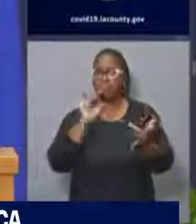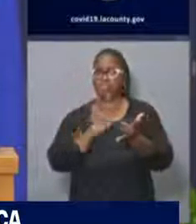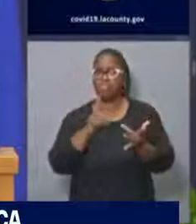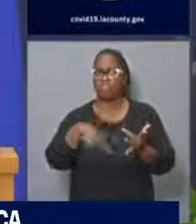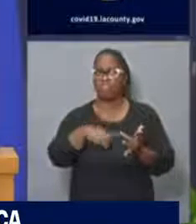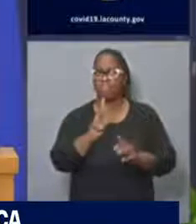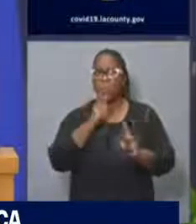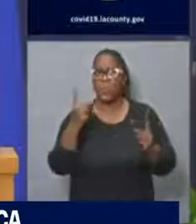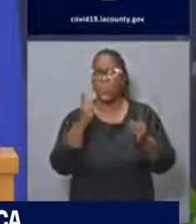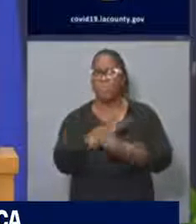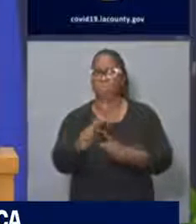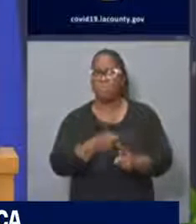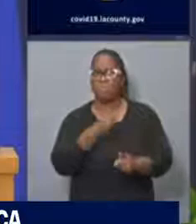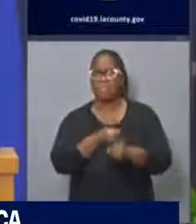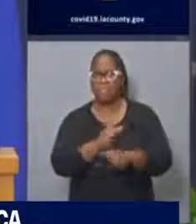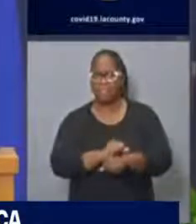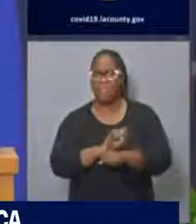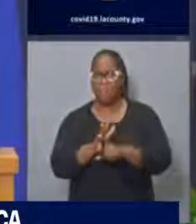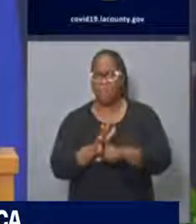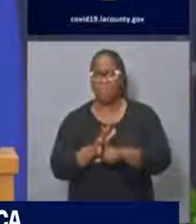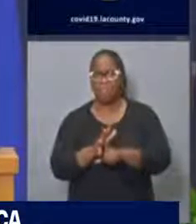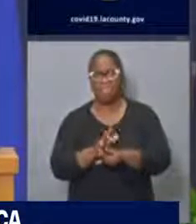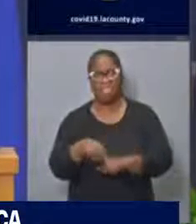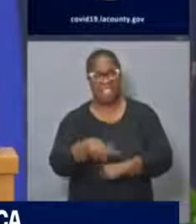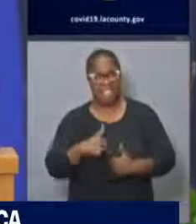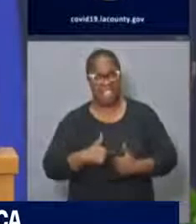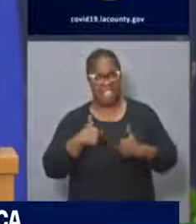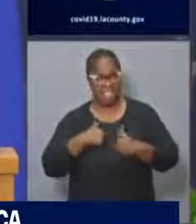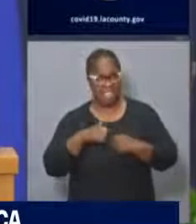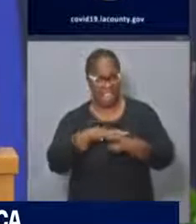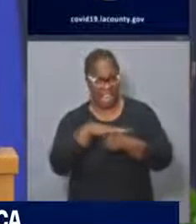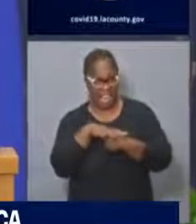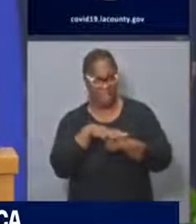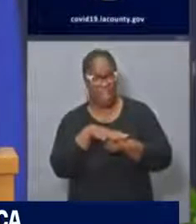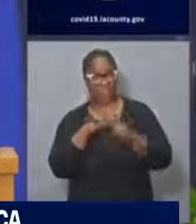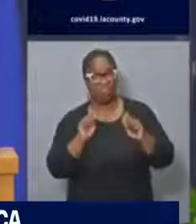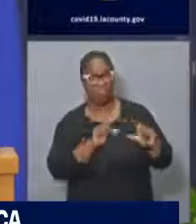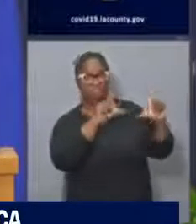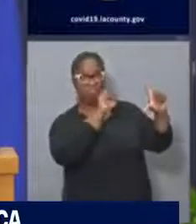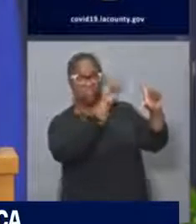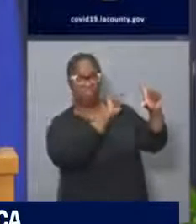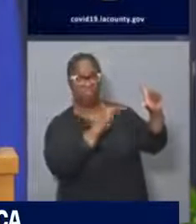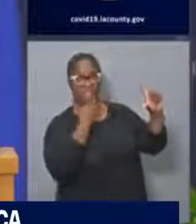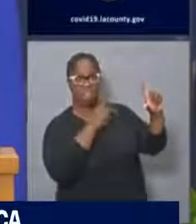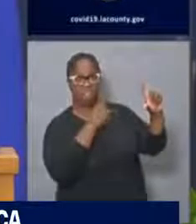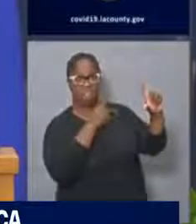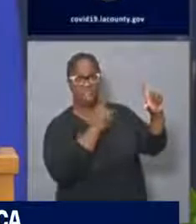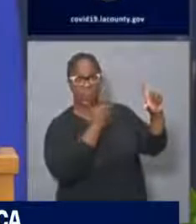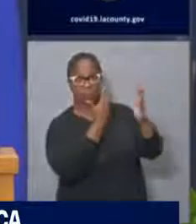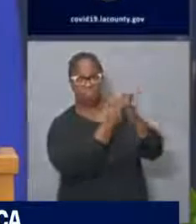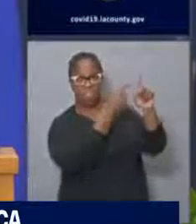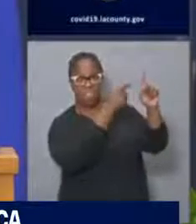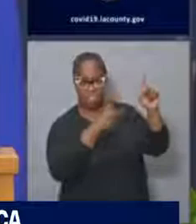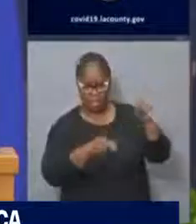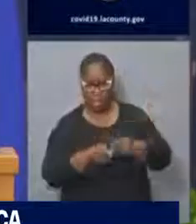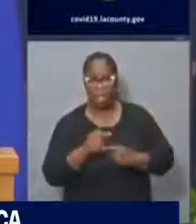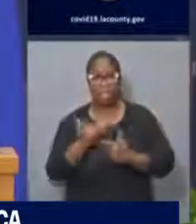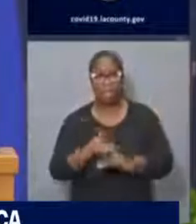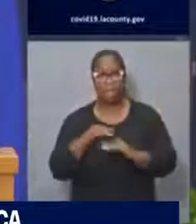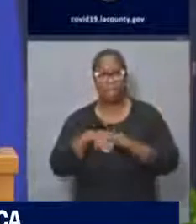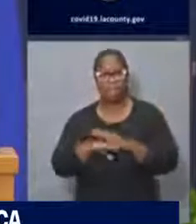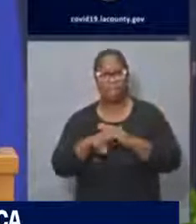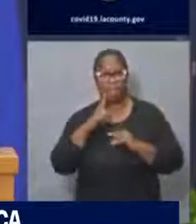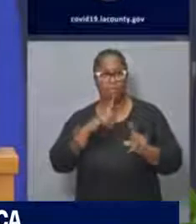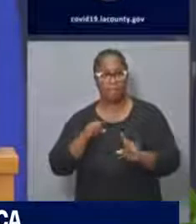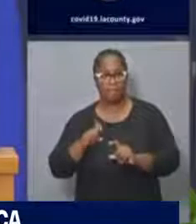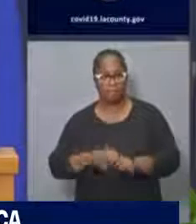earlier disproportionately impacted and live in areas that the map indicated have limited access to testing. A recent report